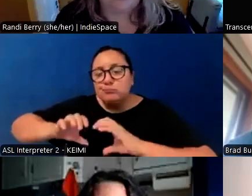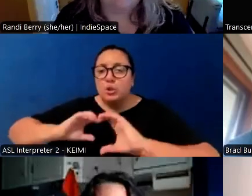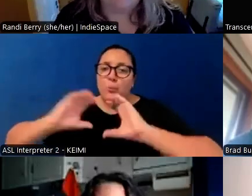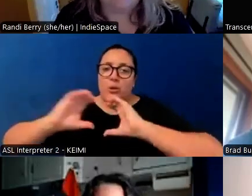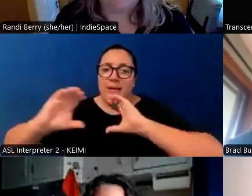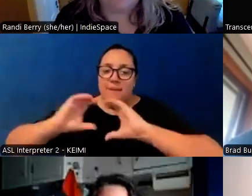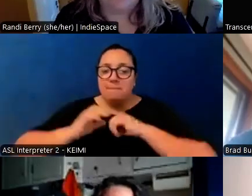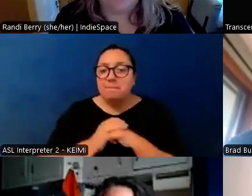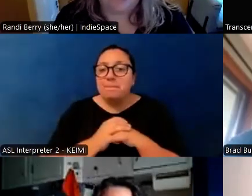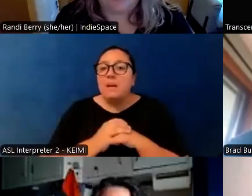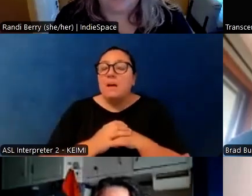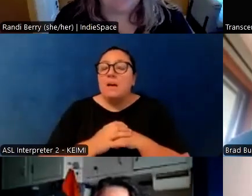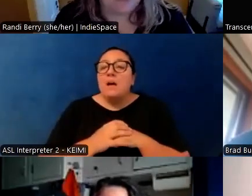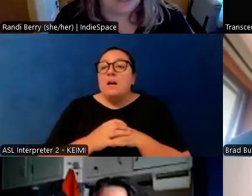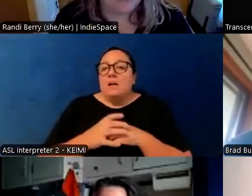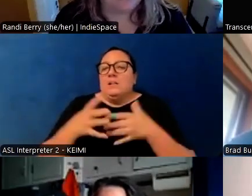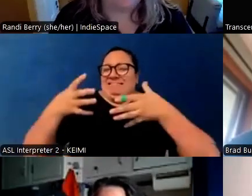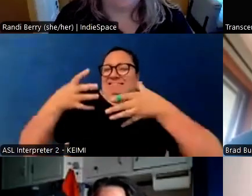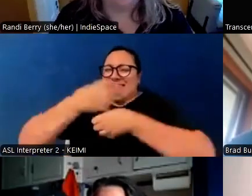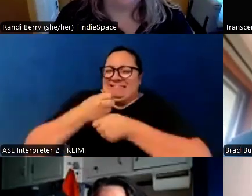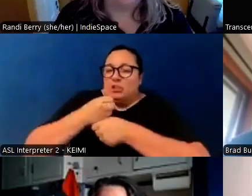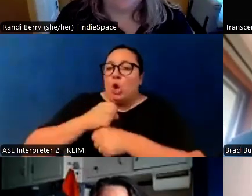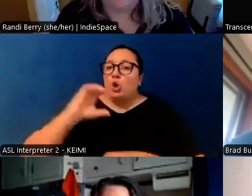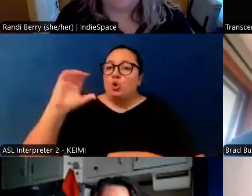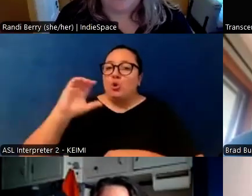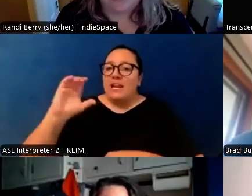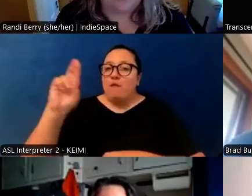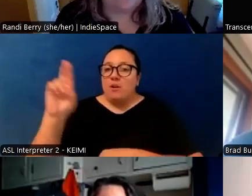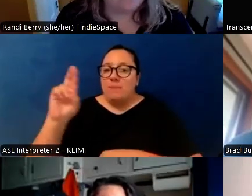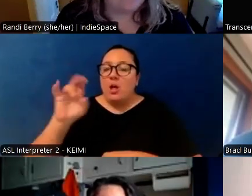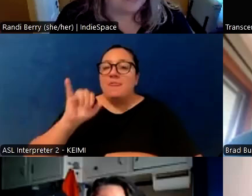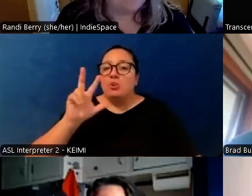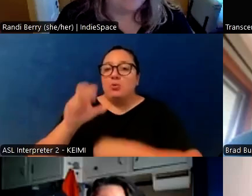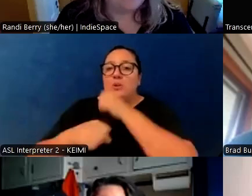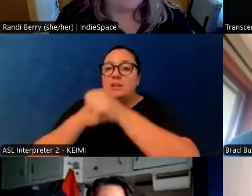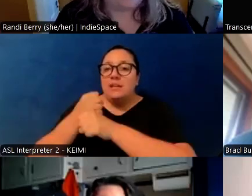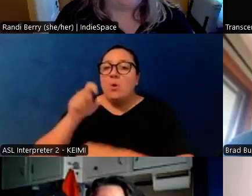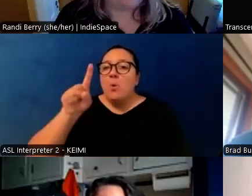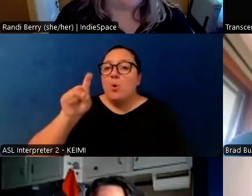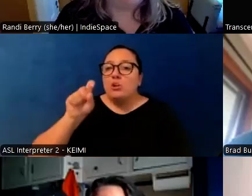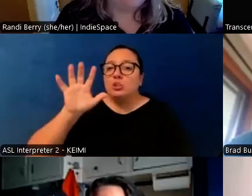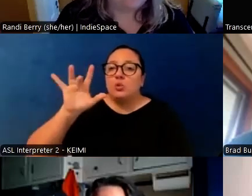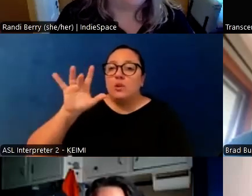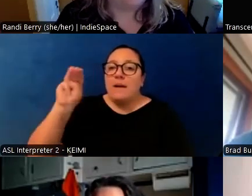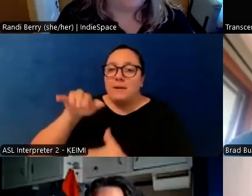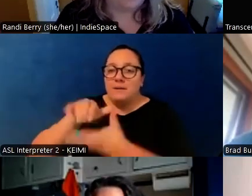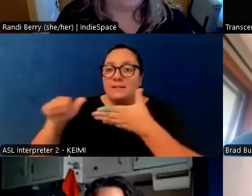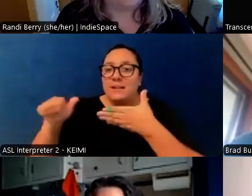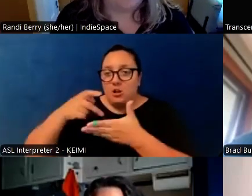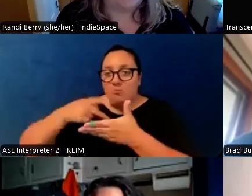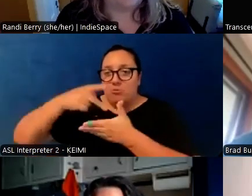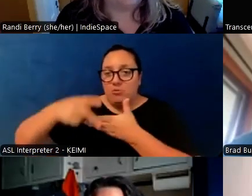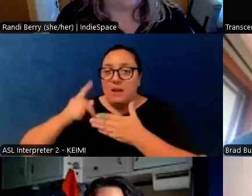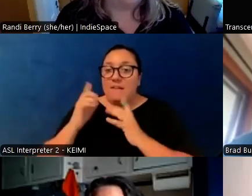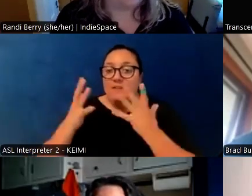But Creatives Rebuild New York was a 3-year, $125 million program that provided